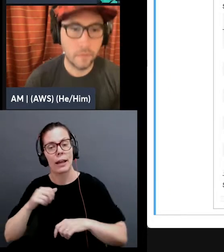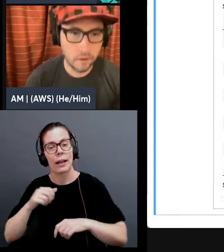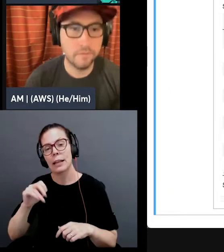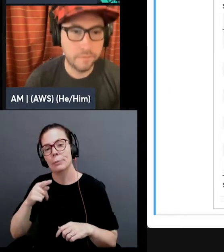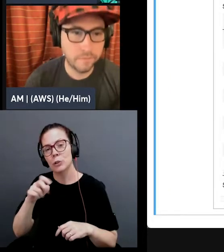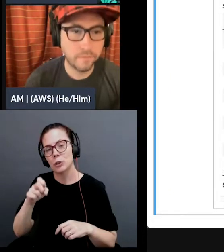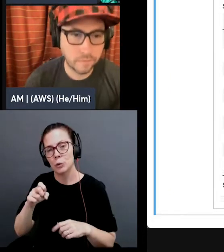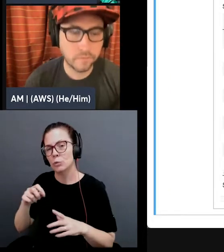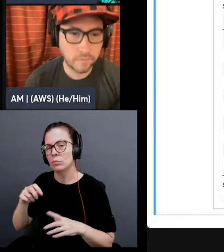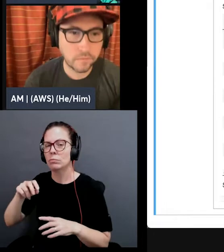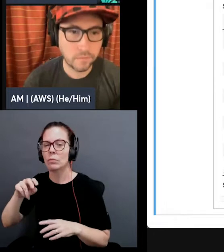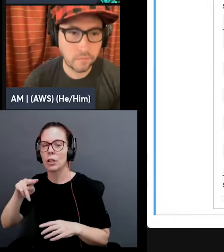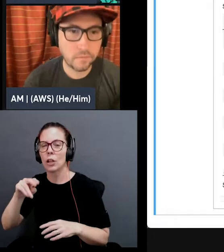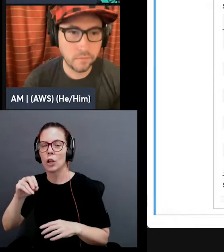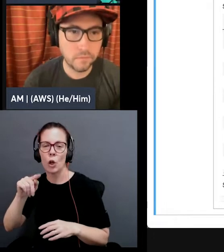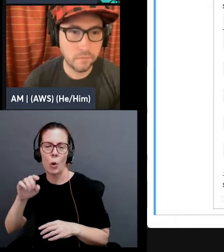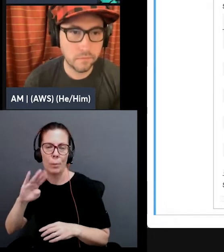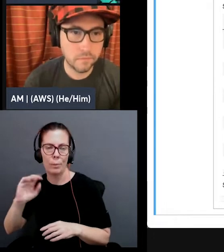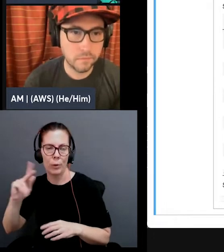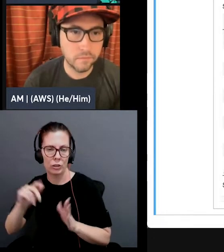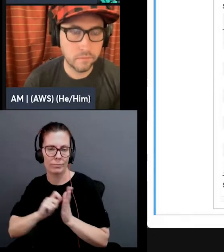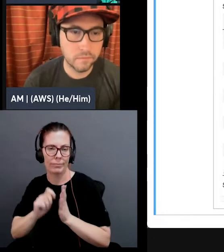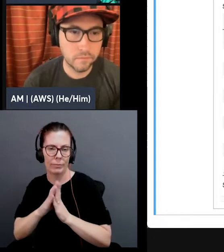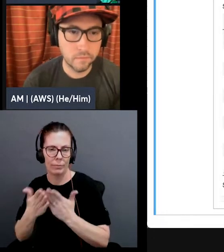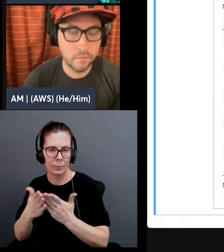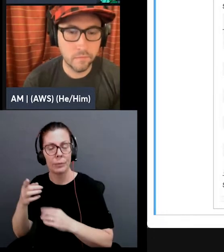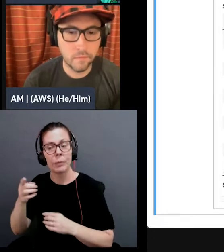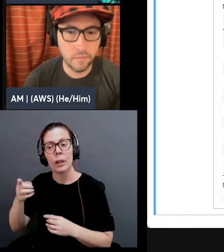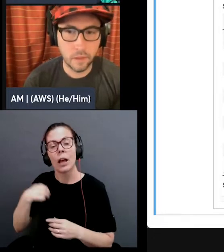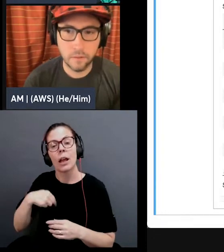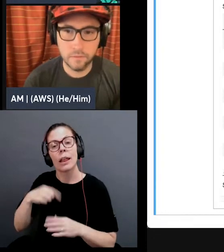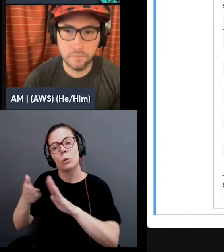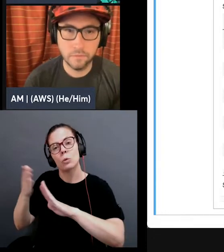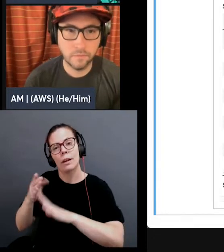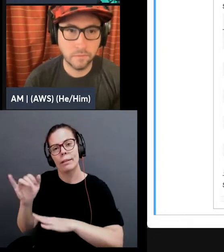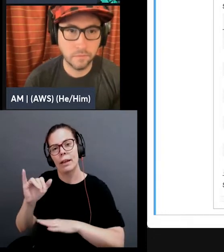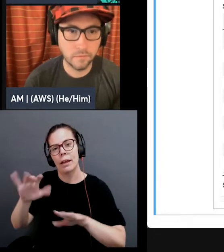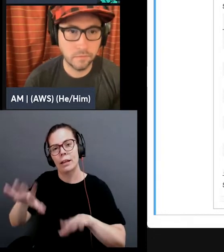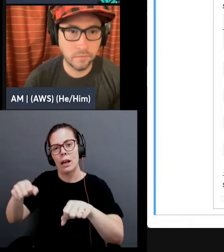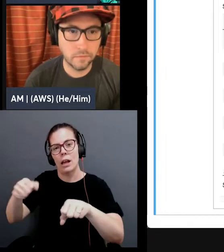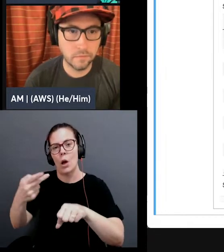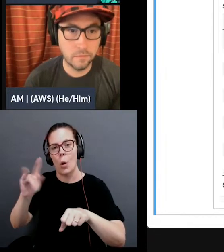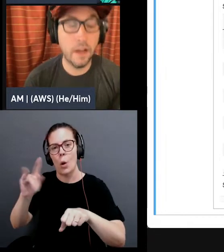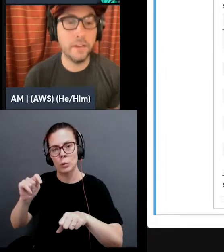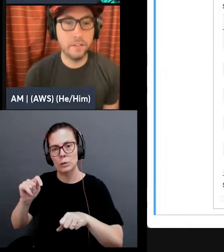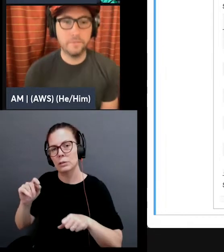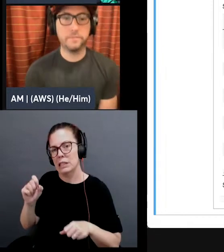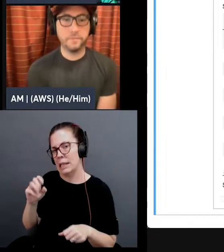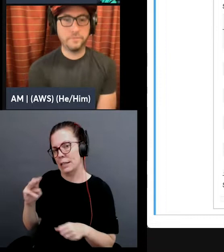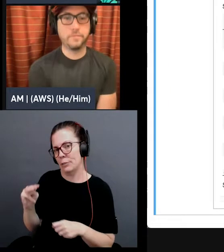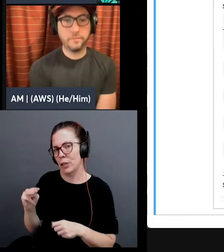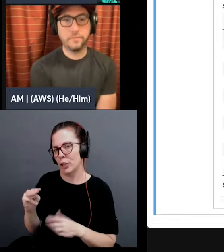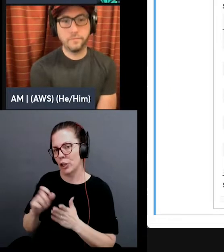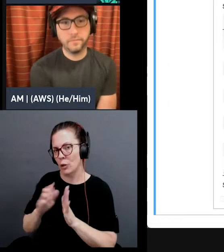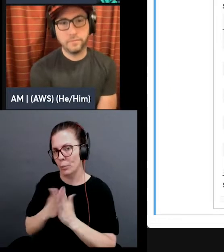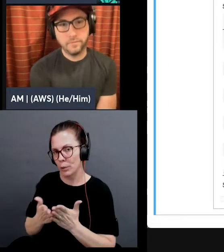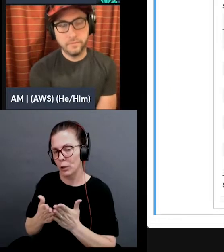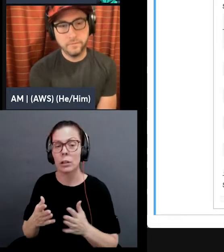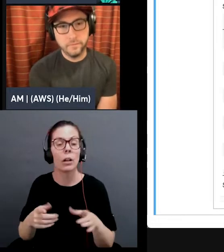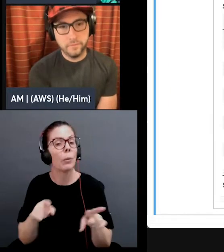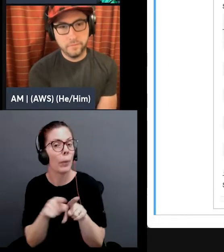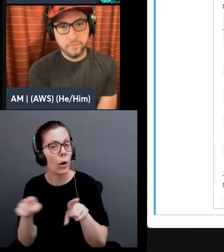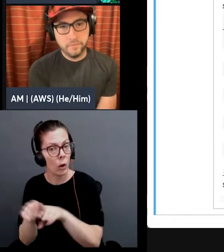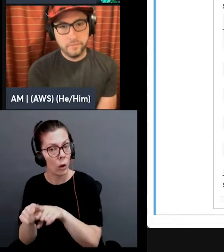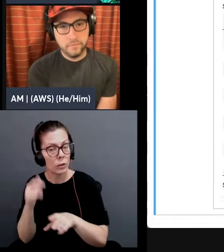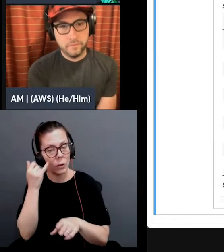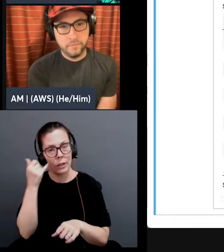notebooks, which basically will run as a hosted SageMaker notebook. Nice. At the same point, if you